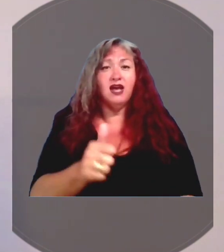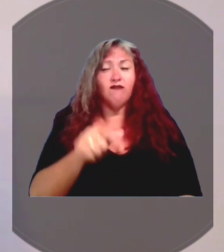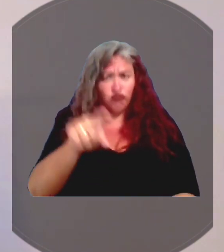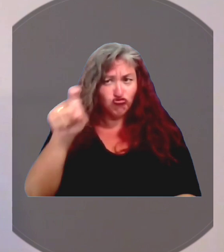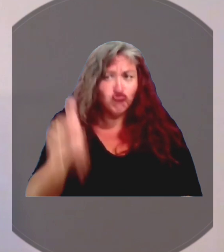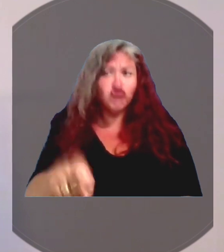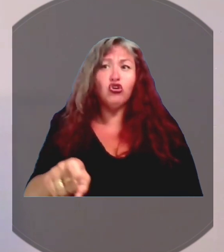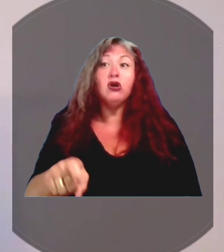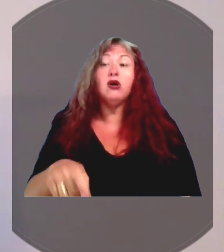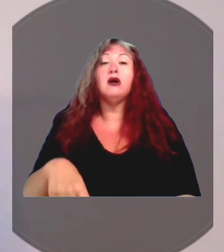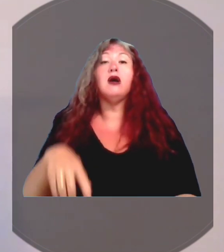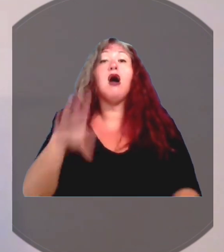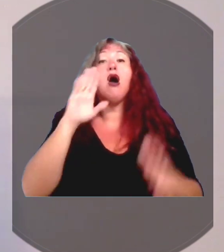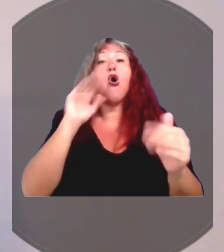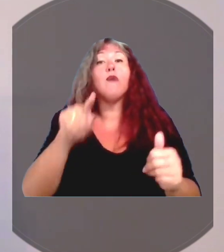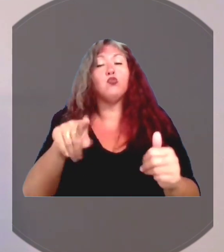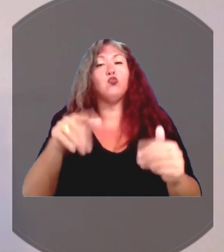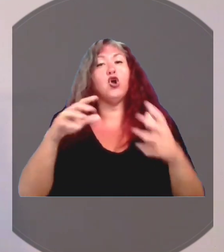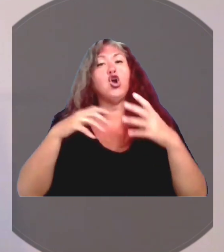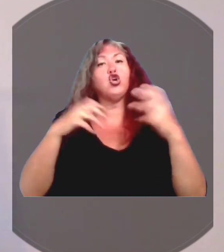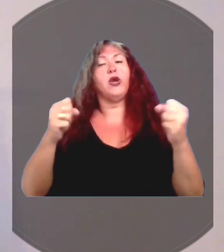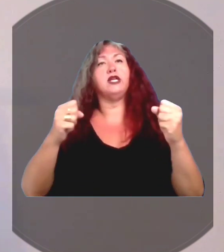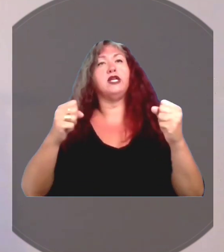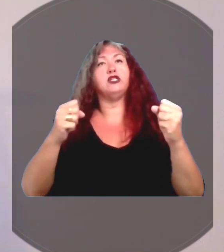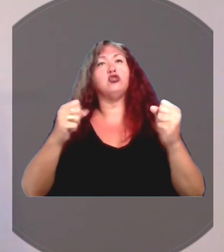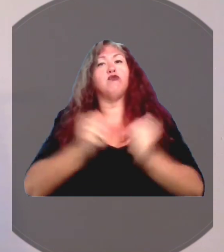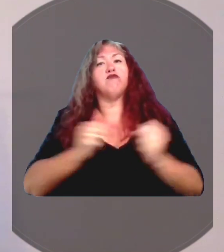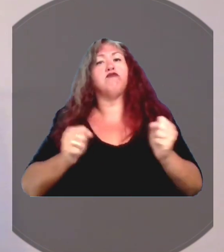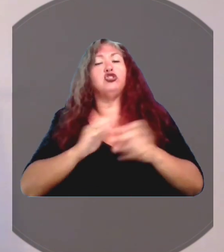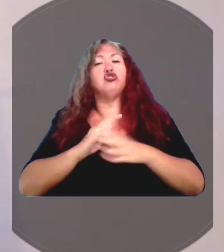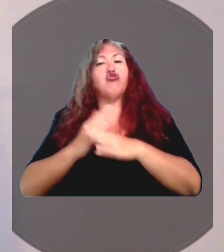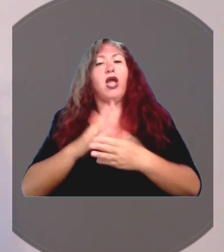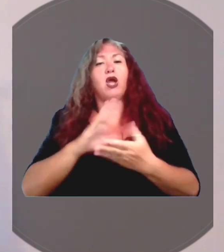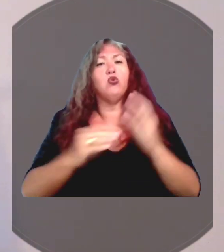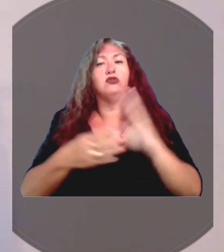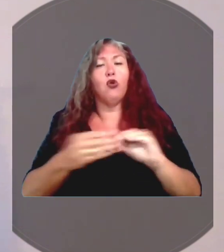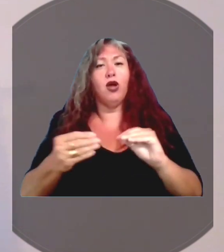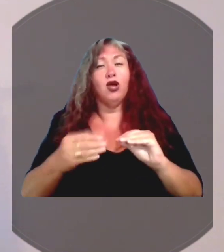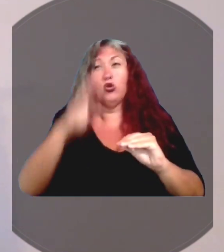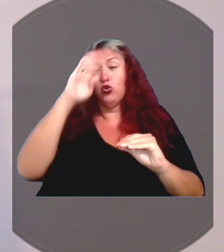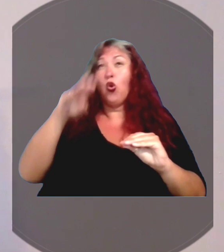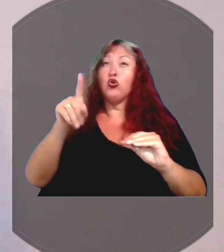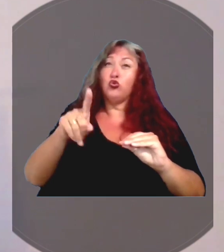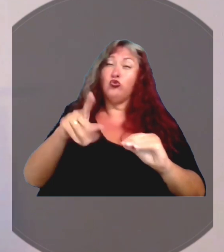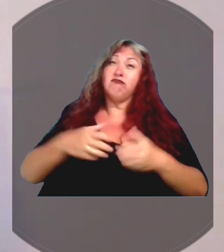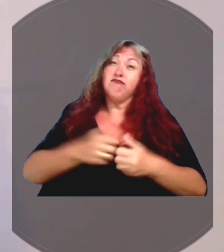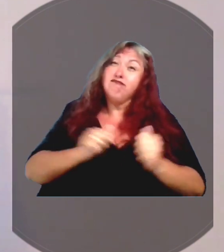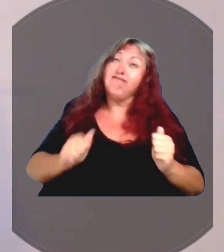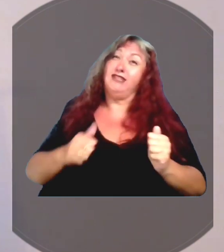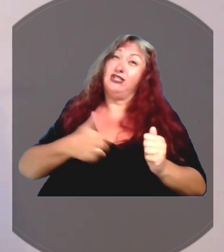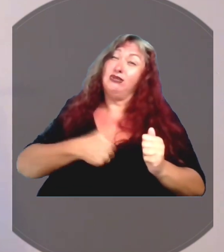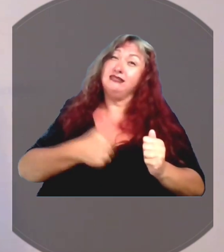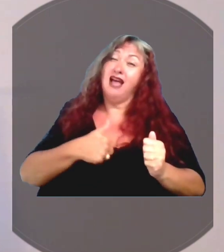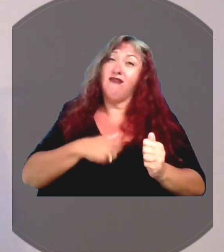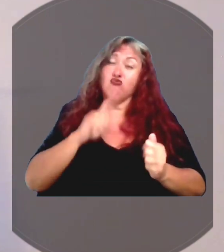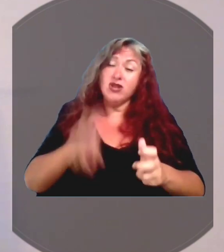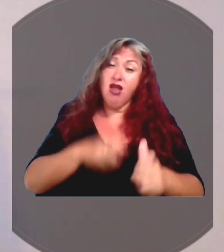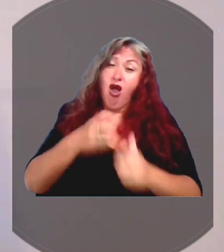all. The fact that you persevered to achieve this goal in the midst of a global pandemic is even